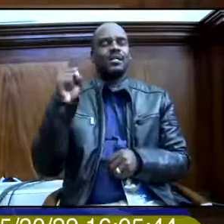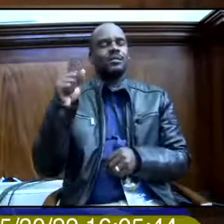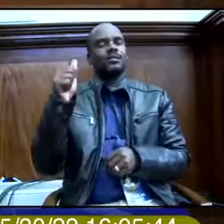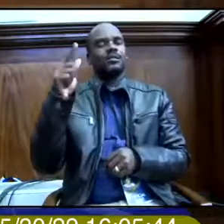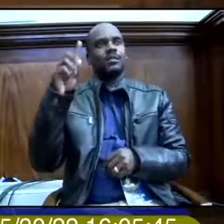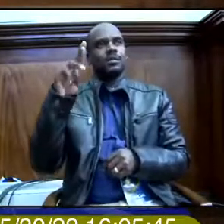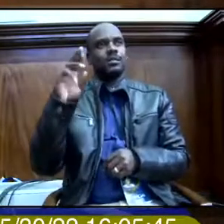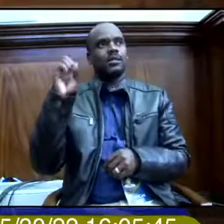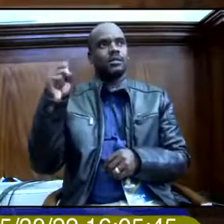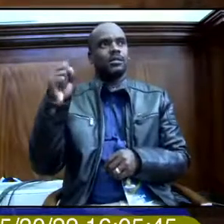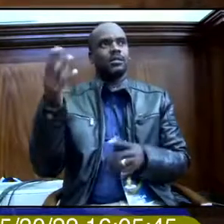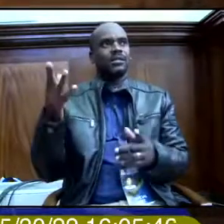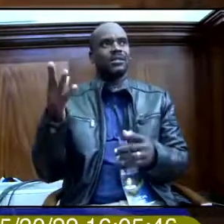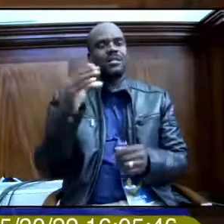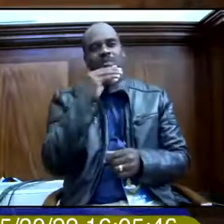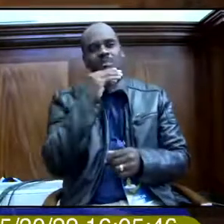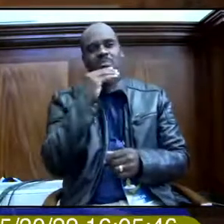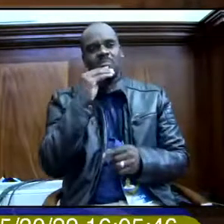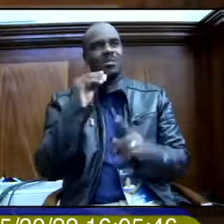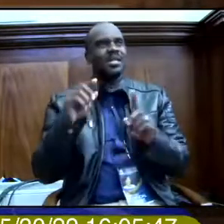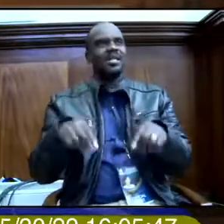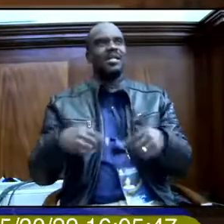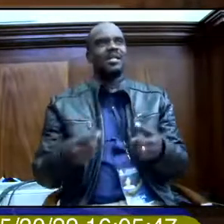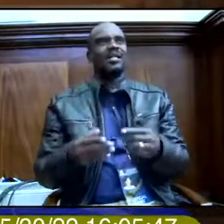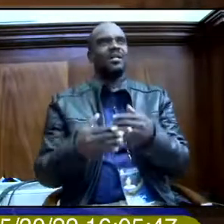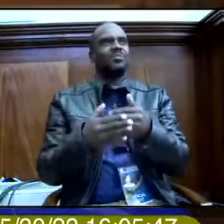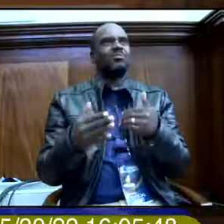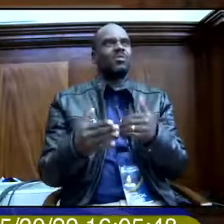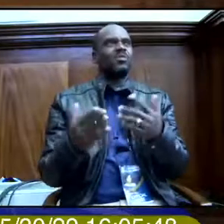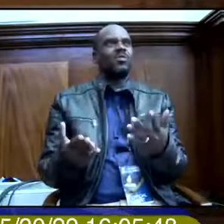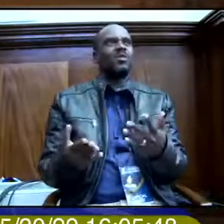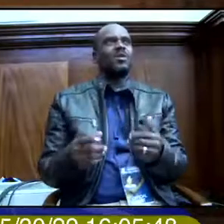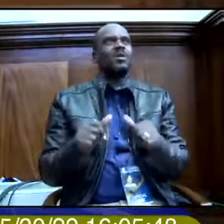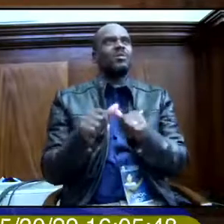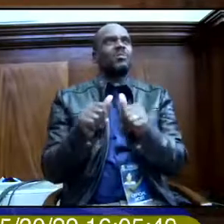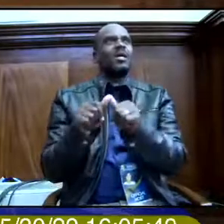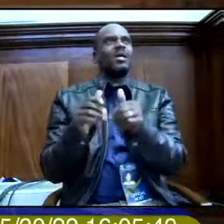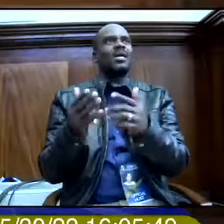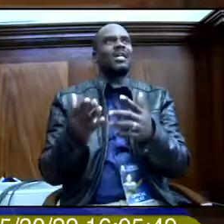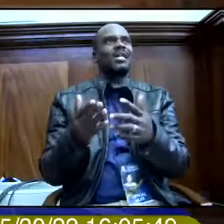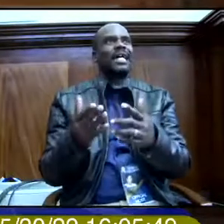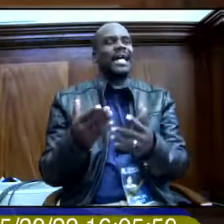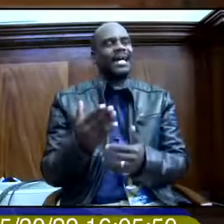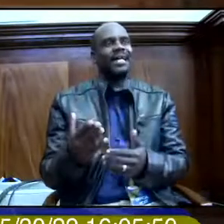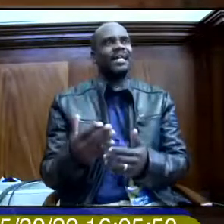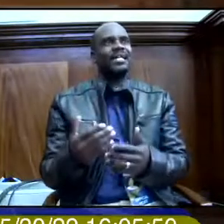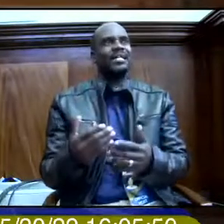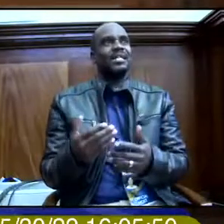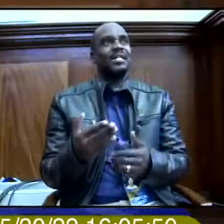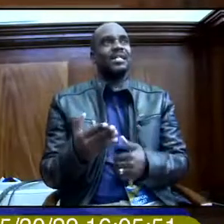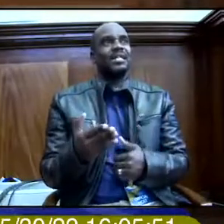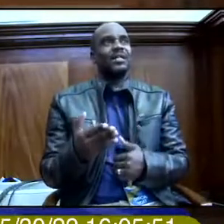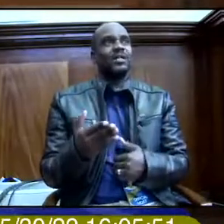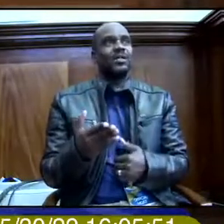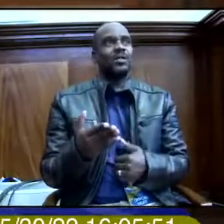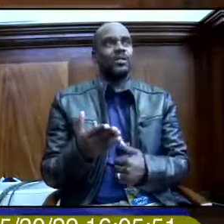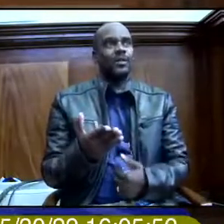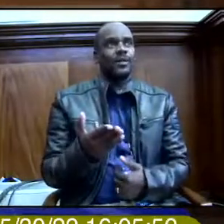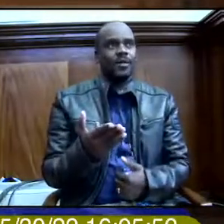this it doesn't mean before then there wasn't any capacity to ensure that hence a